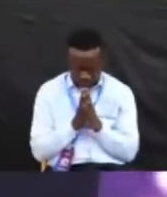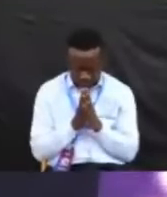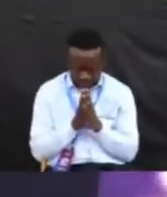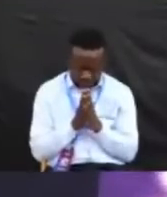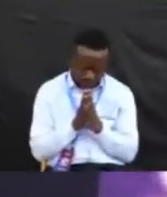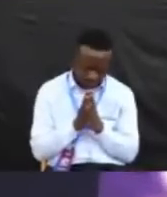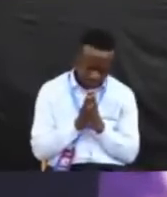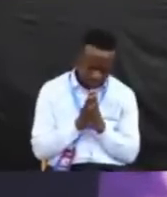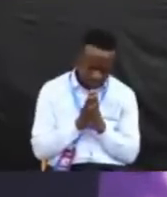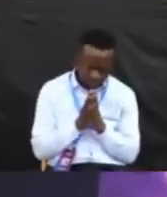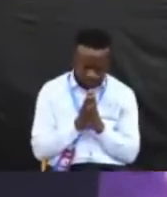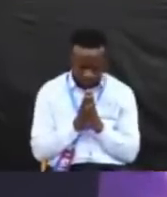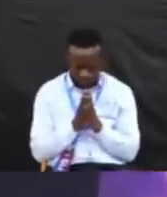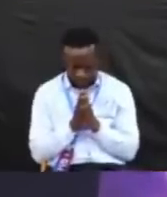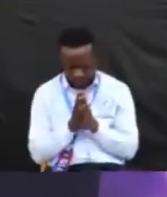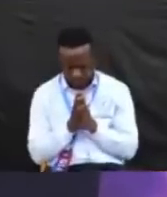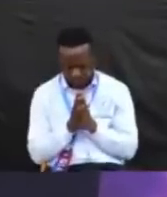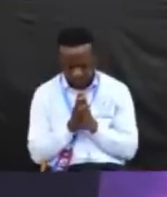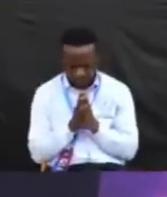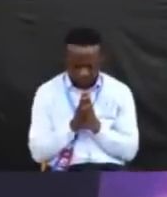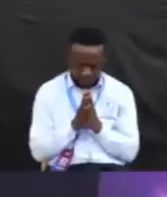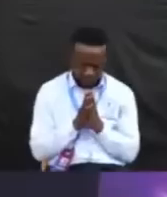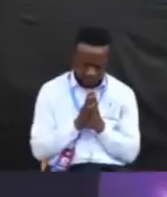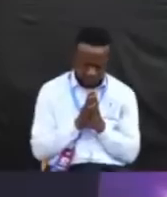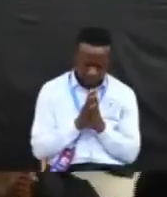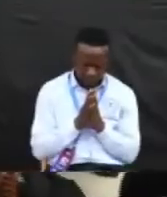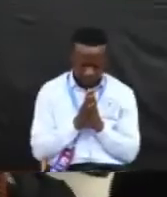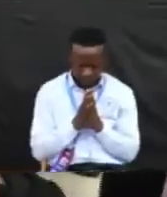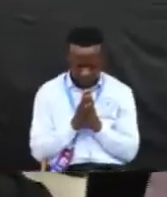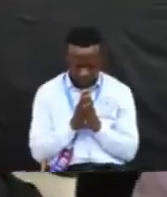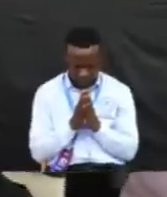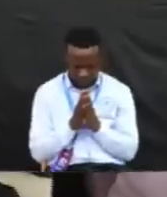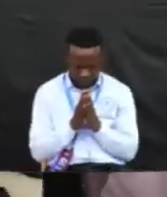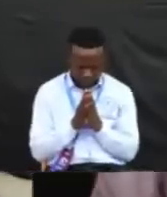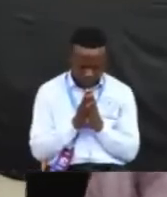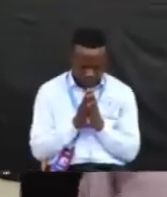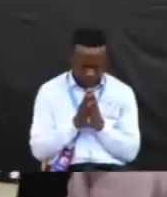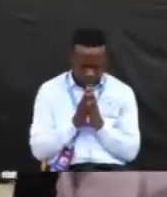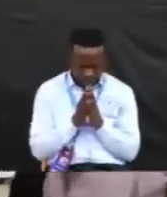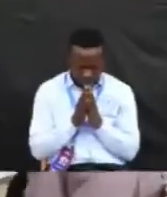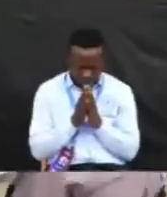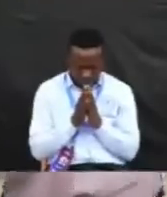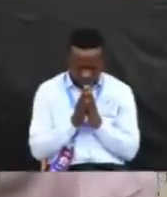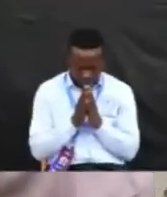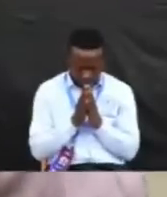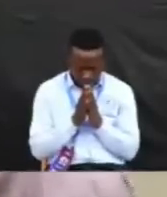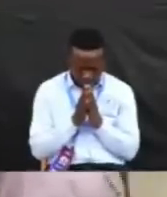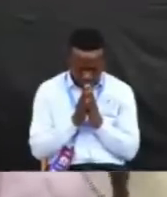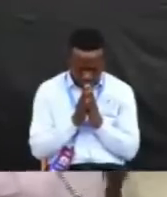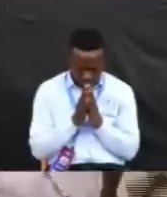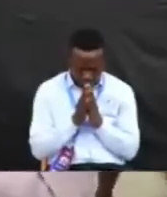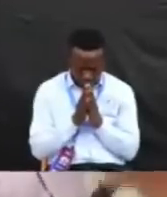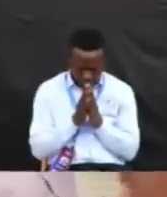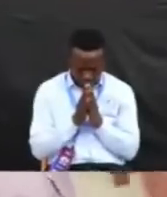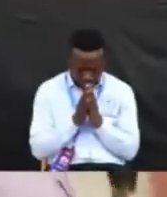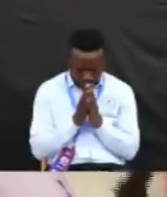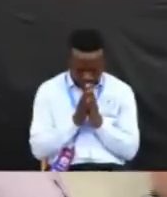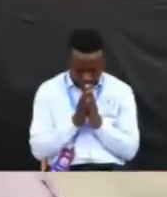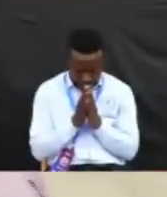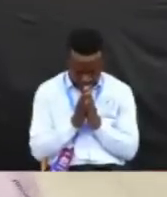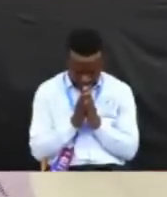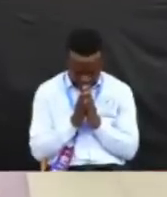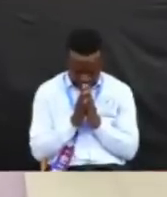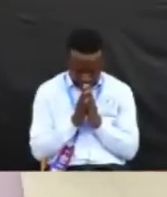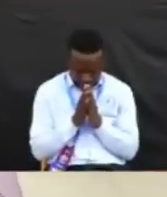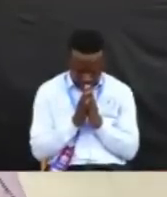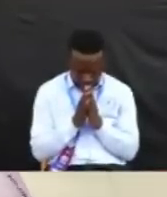gather like this, we can make this forceful claim. Who is like you? Oh God, who is like you, oh our